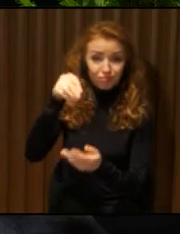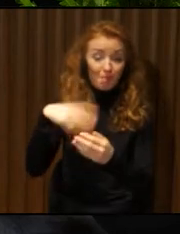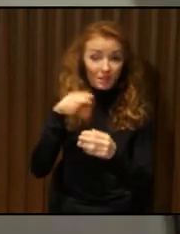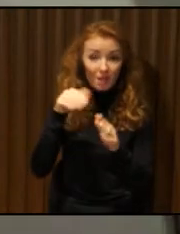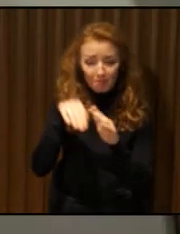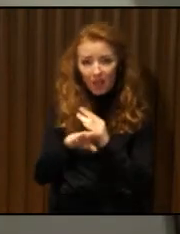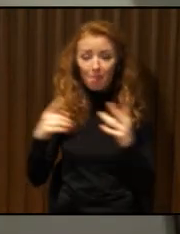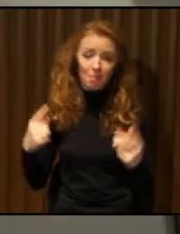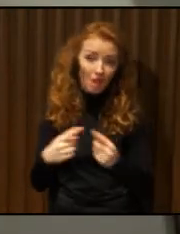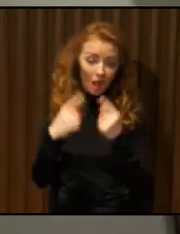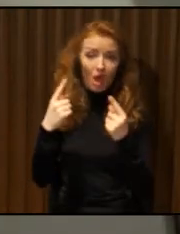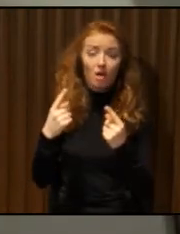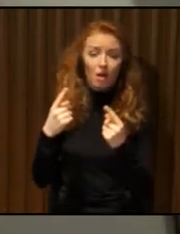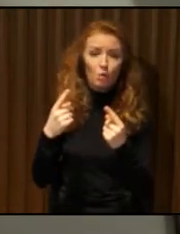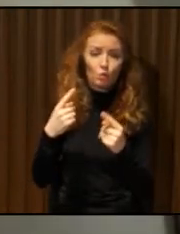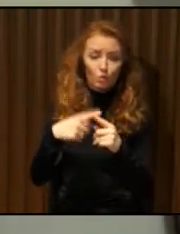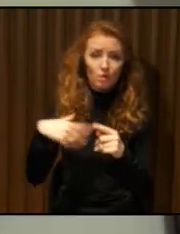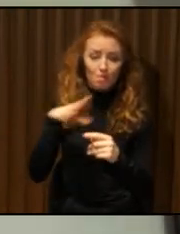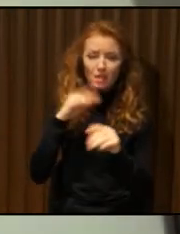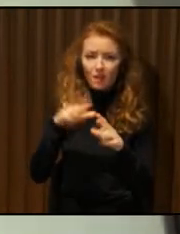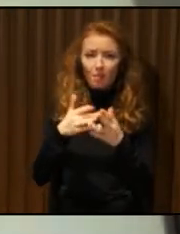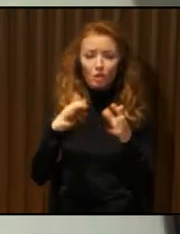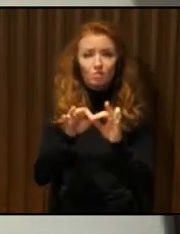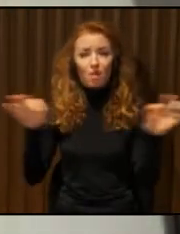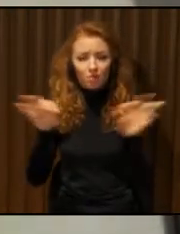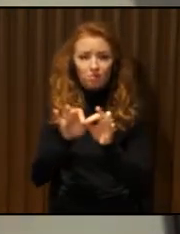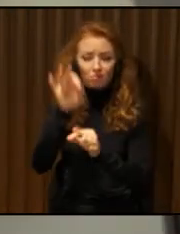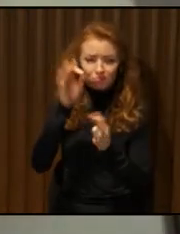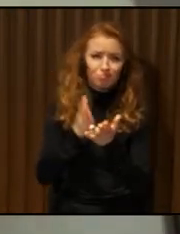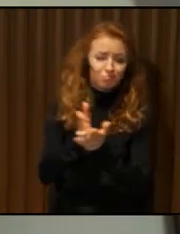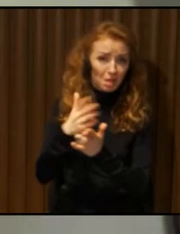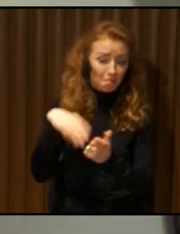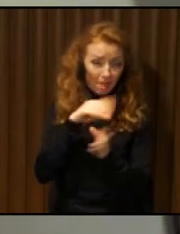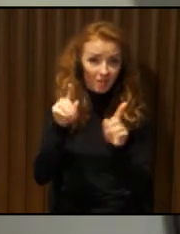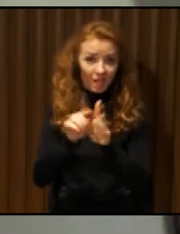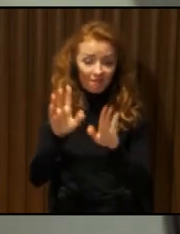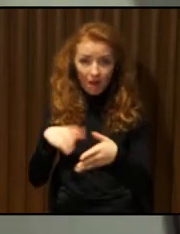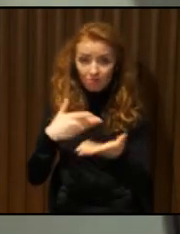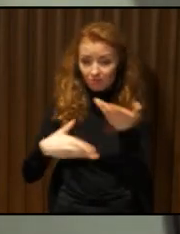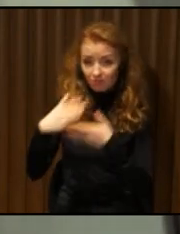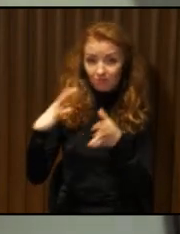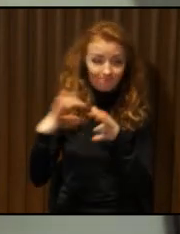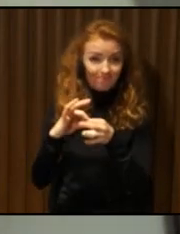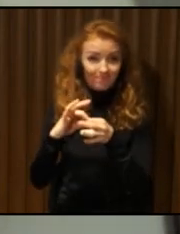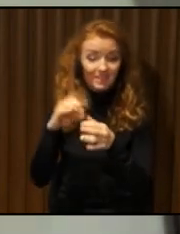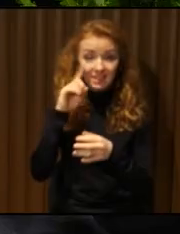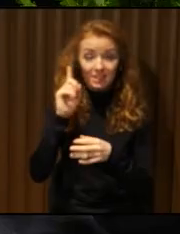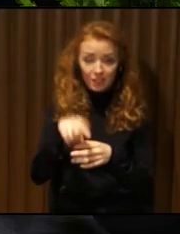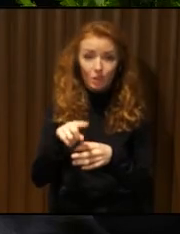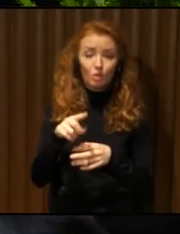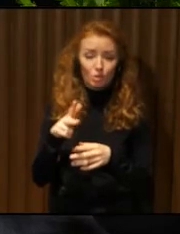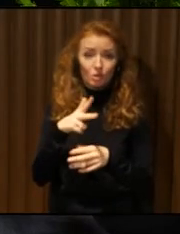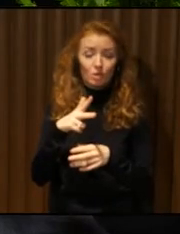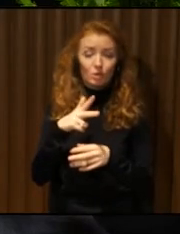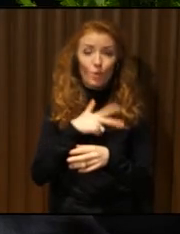Let's we could be, part of this, at least. I know that the social business in Latvia should definitely consider why not to